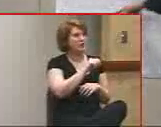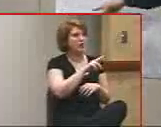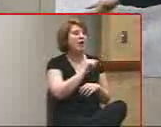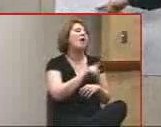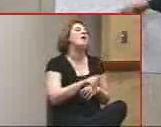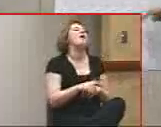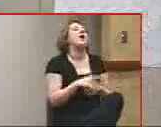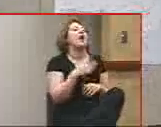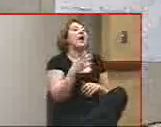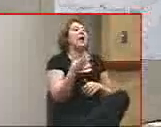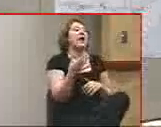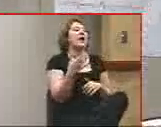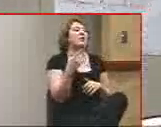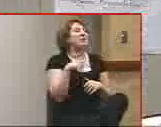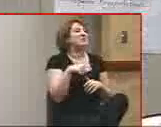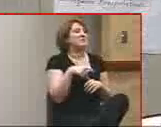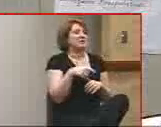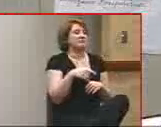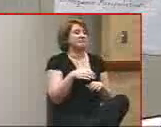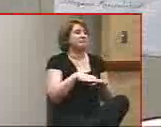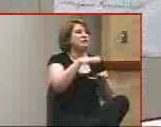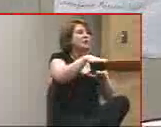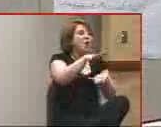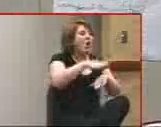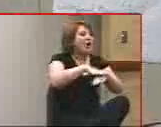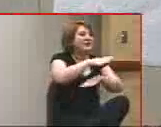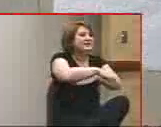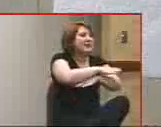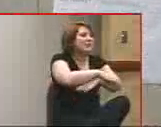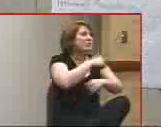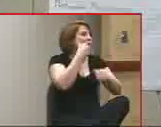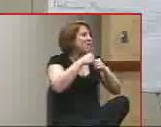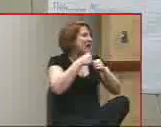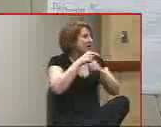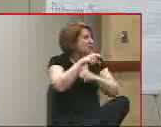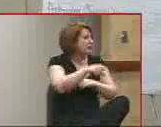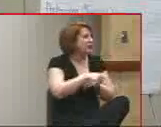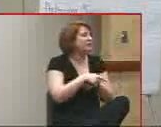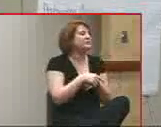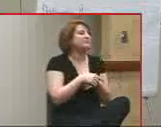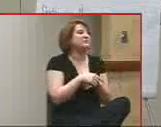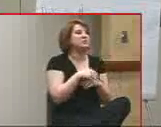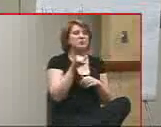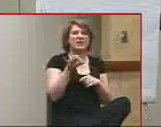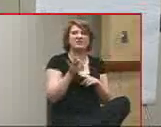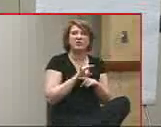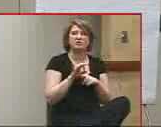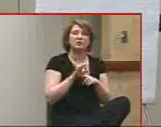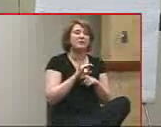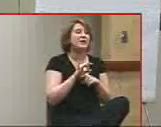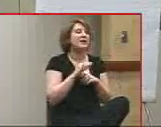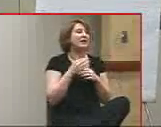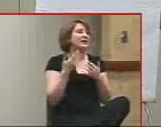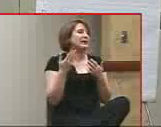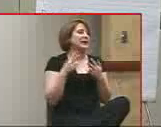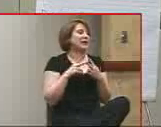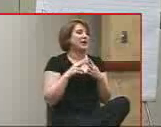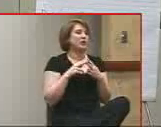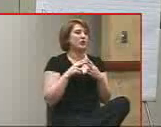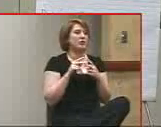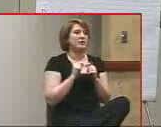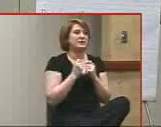and remind her and those things. Yeah, that would be for that other function that was there and wasn't, either the team decided that wasn't